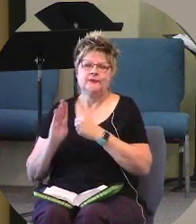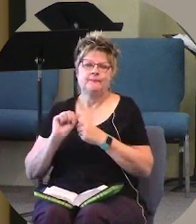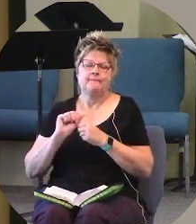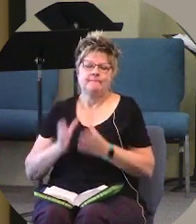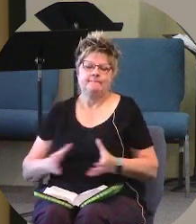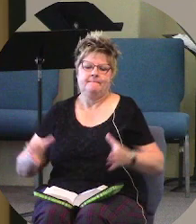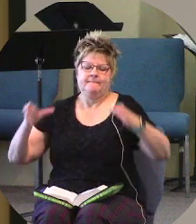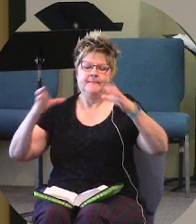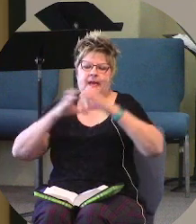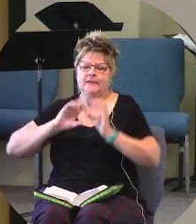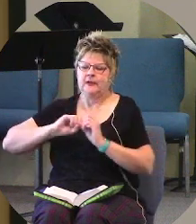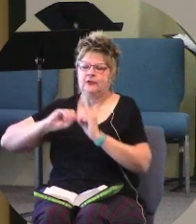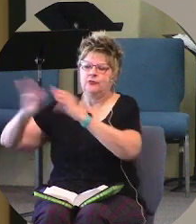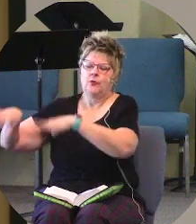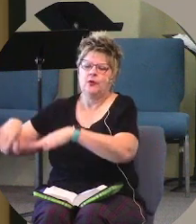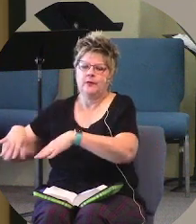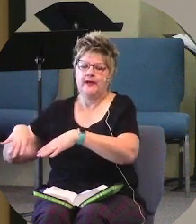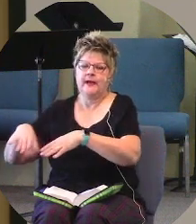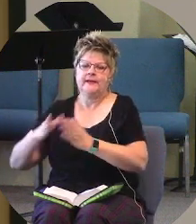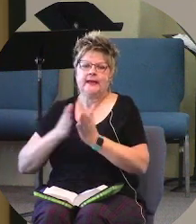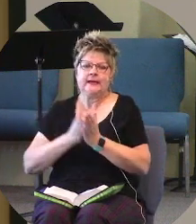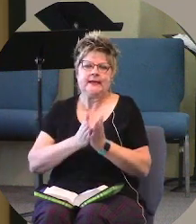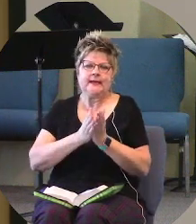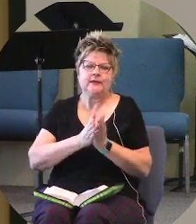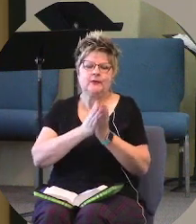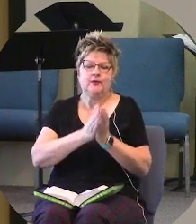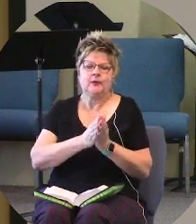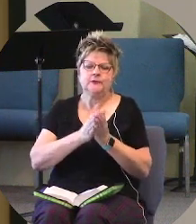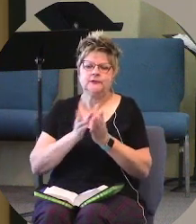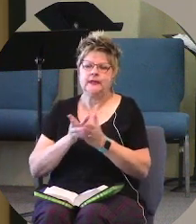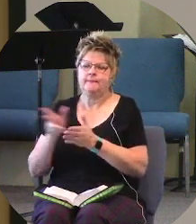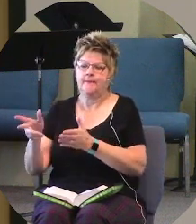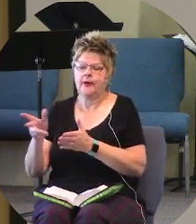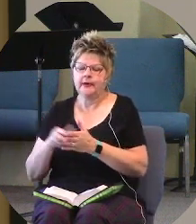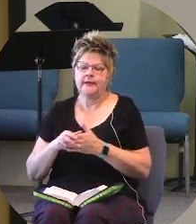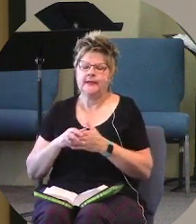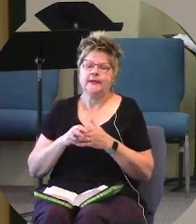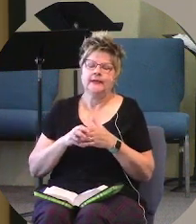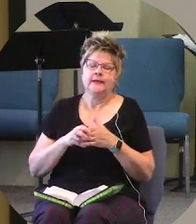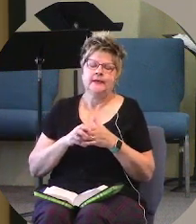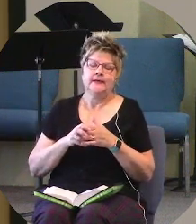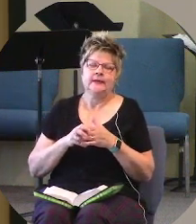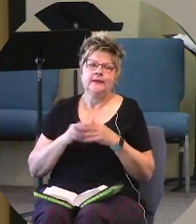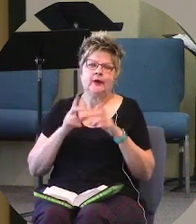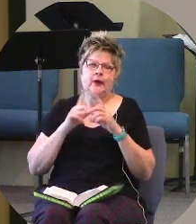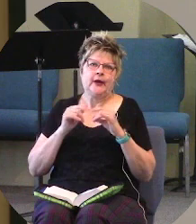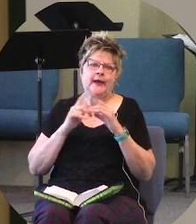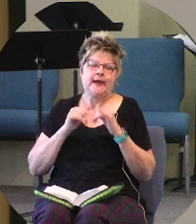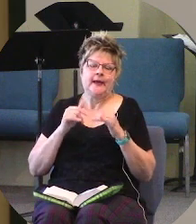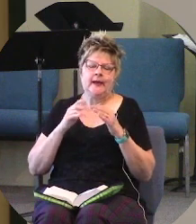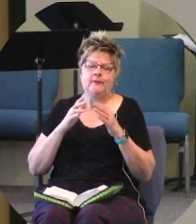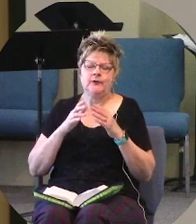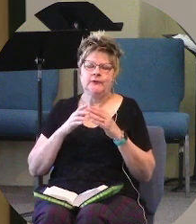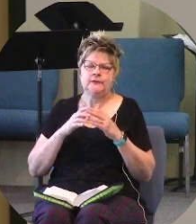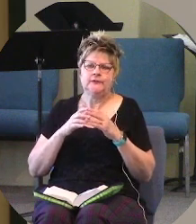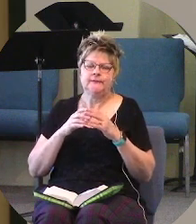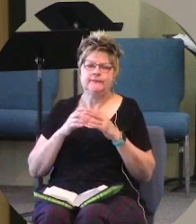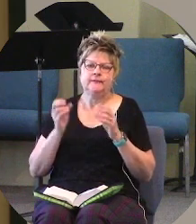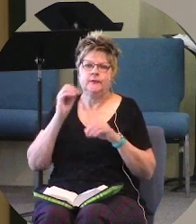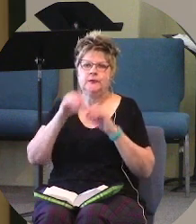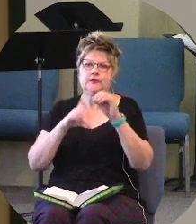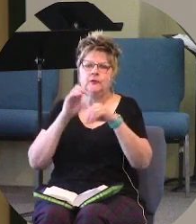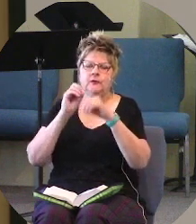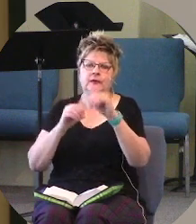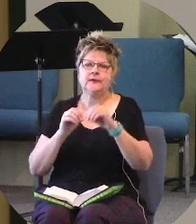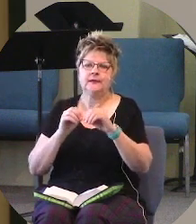and they'd get their boats, and they'd put their boats up, they'd get their campers, and they would load them up, and they would head off to their